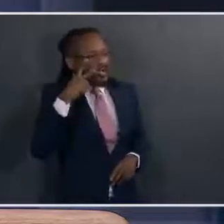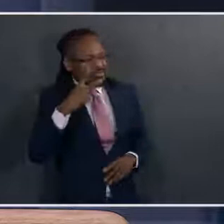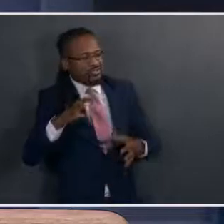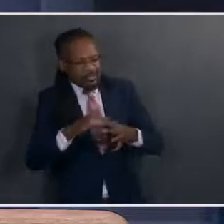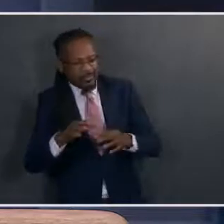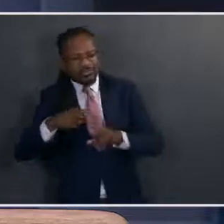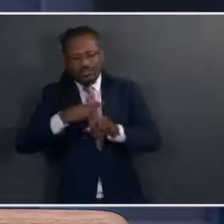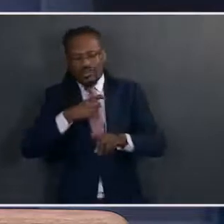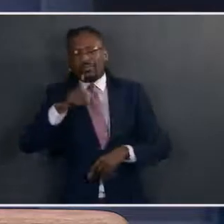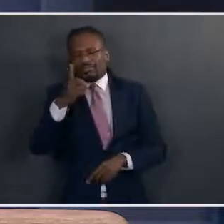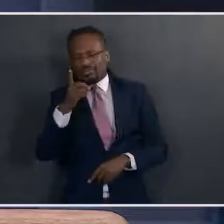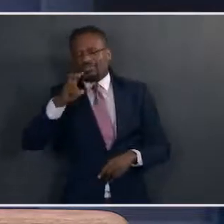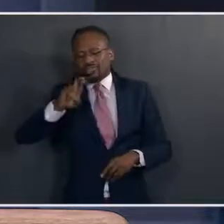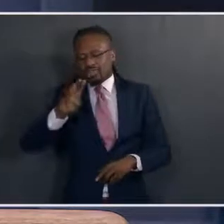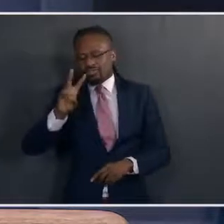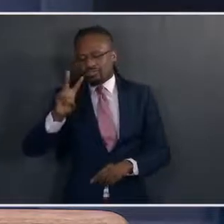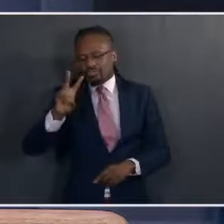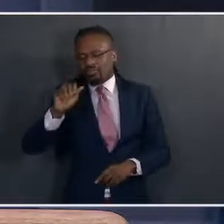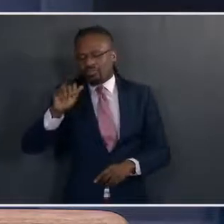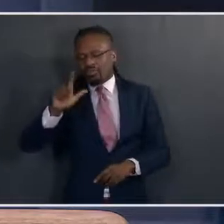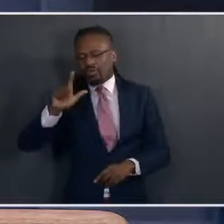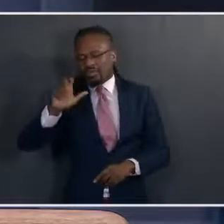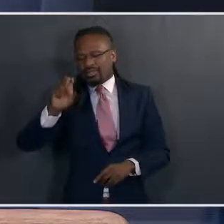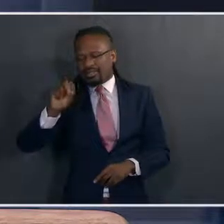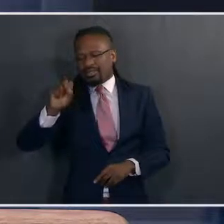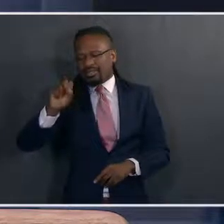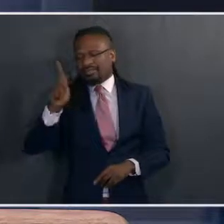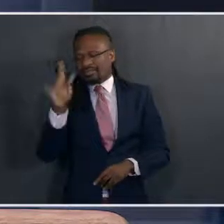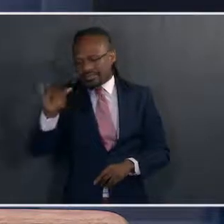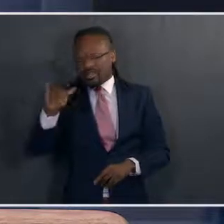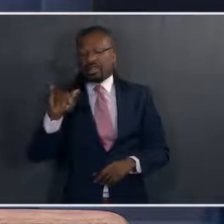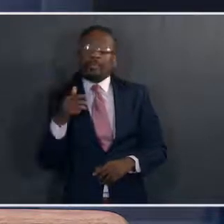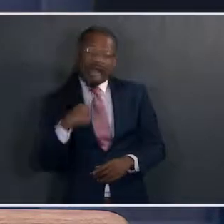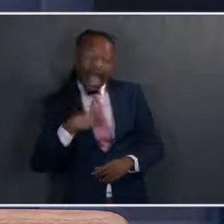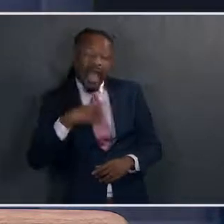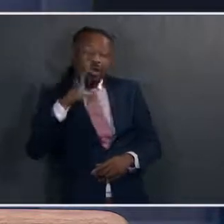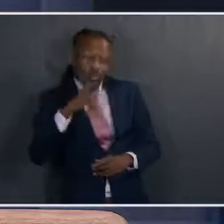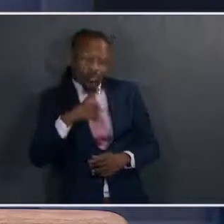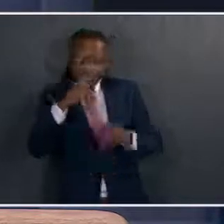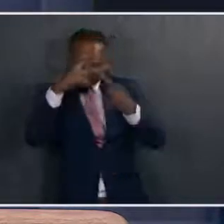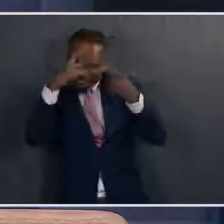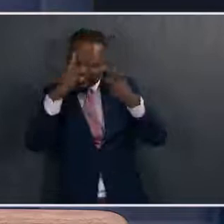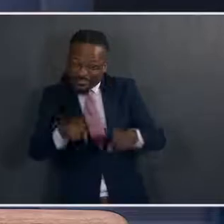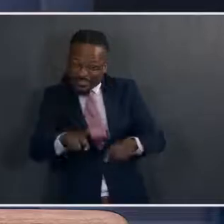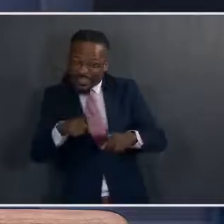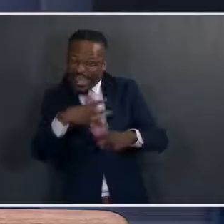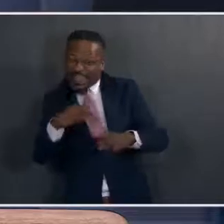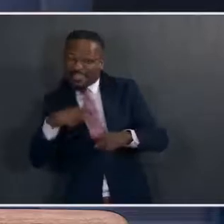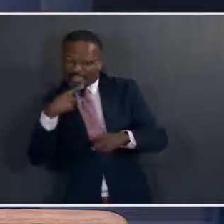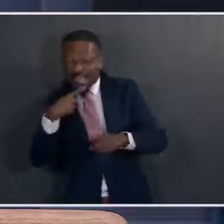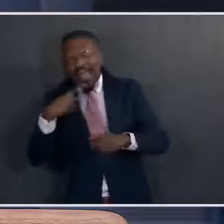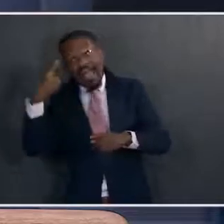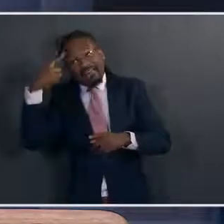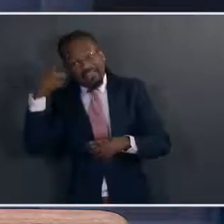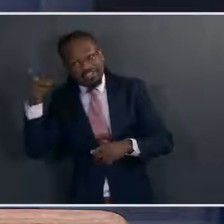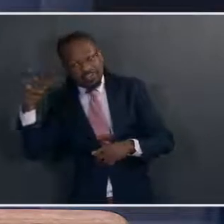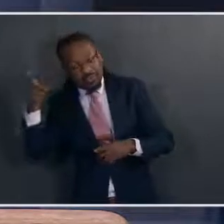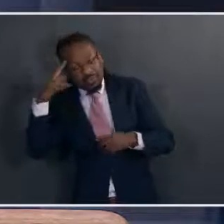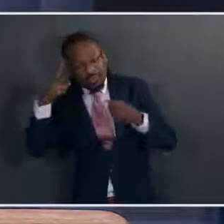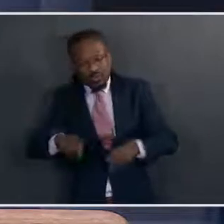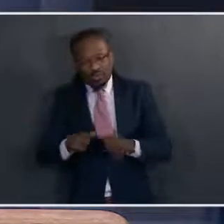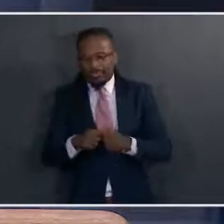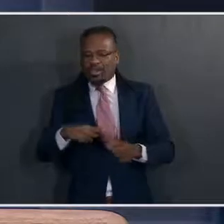Dr. Walensky, but I will say that even she would say, if she were standing here, she's welcome to come anytime, but she's in Atlanta, that they